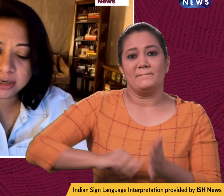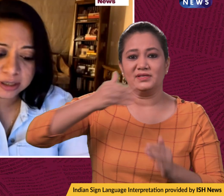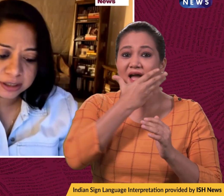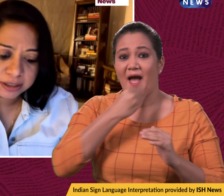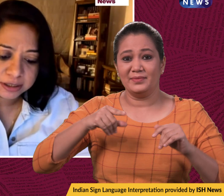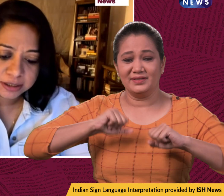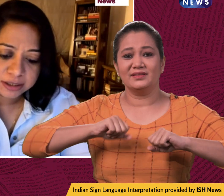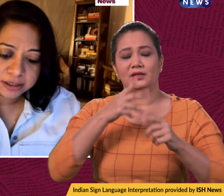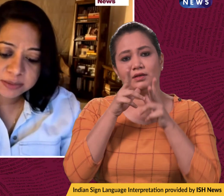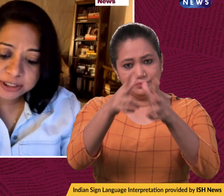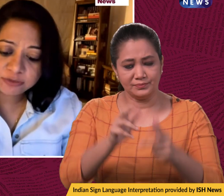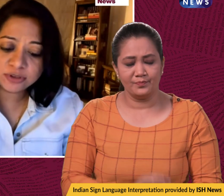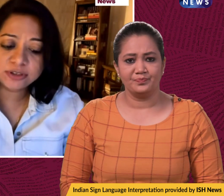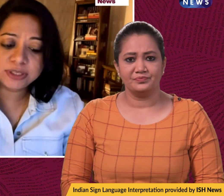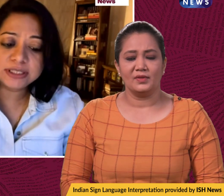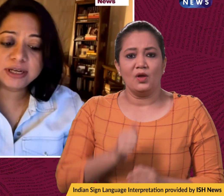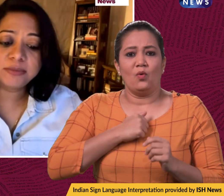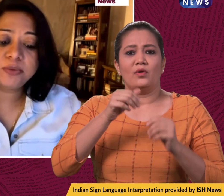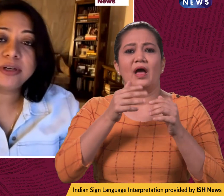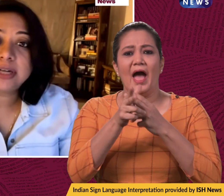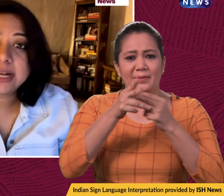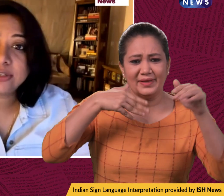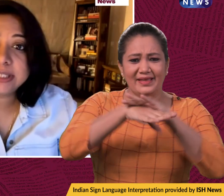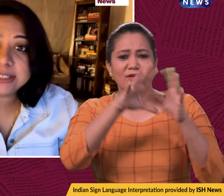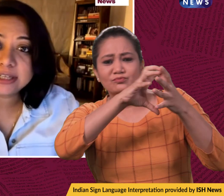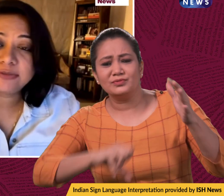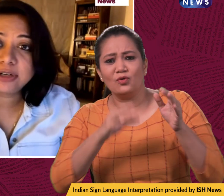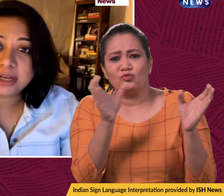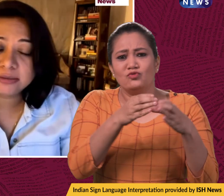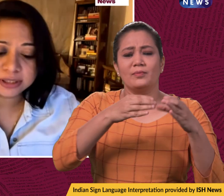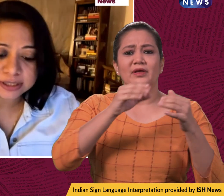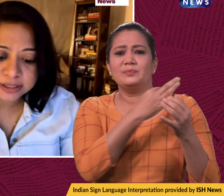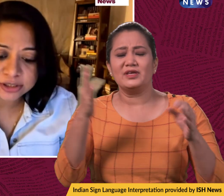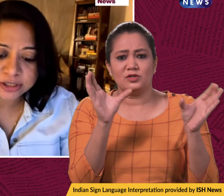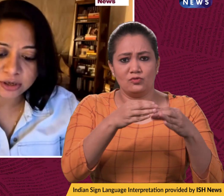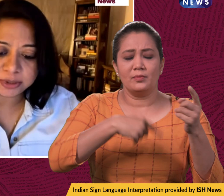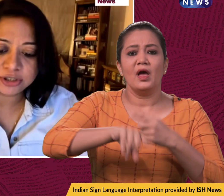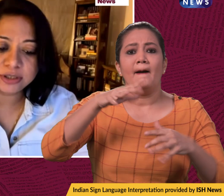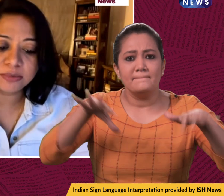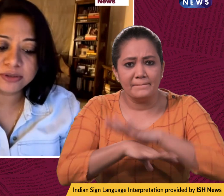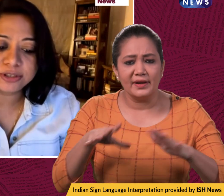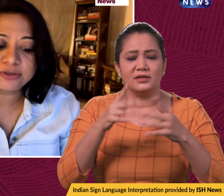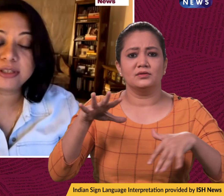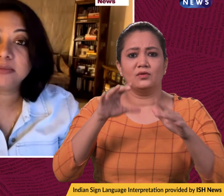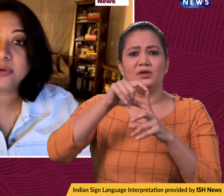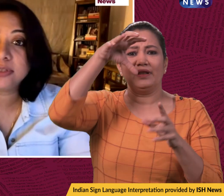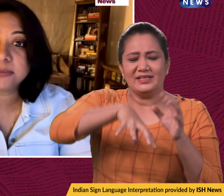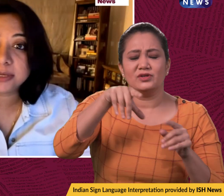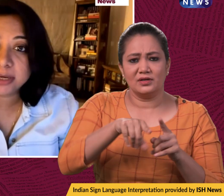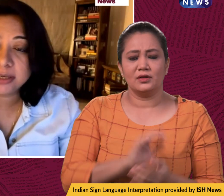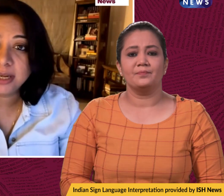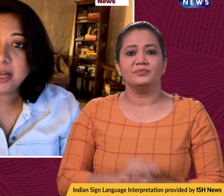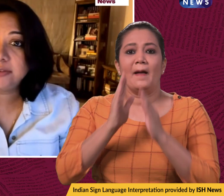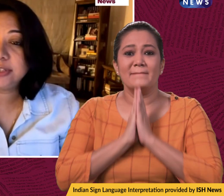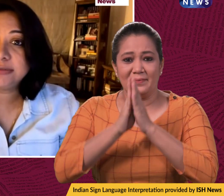Amit Shah, Special Forces of the Indian Army were actually set for a counter-insurgency operation in Mon district that borders